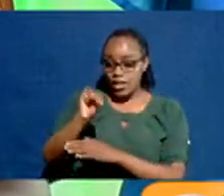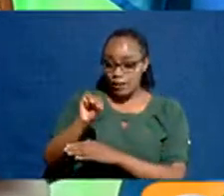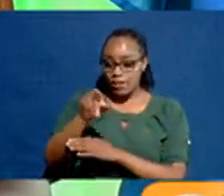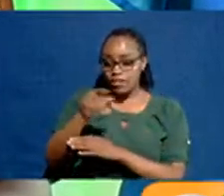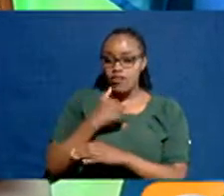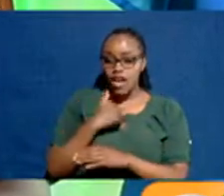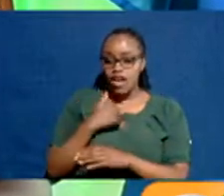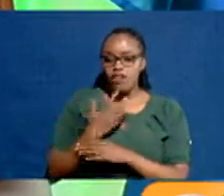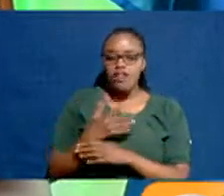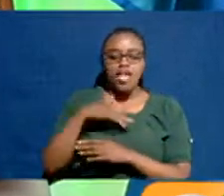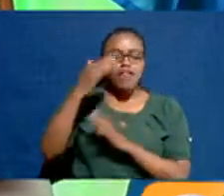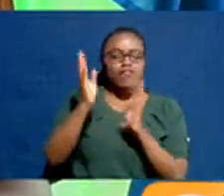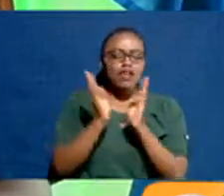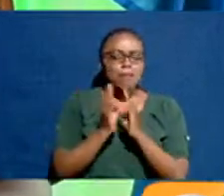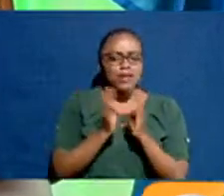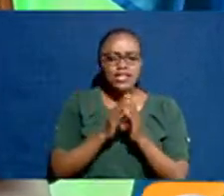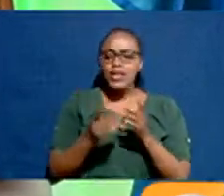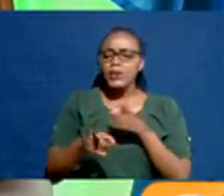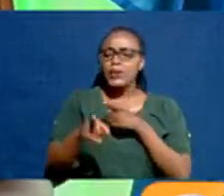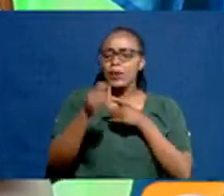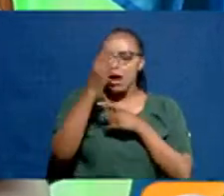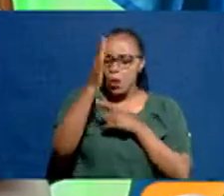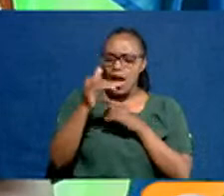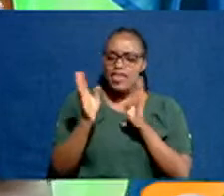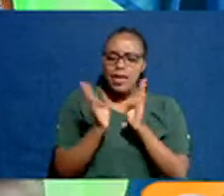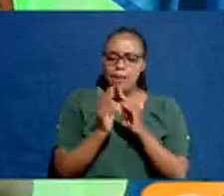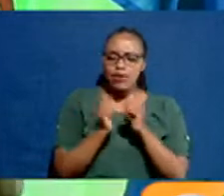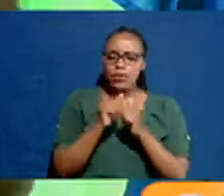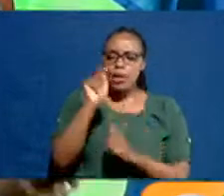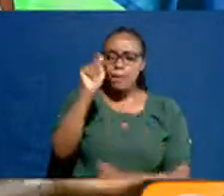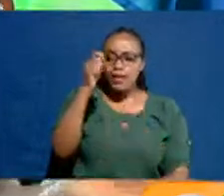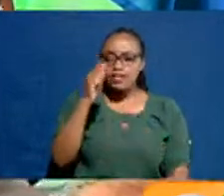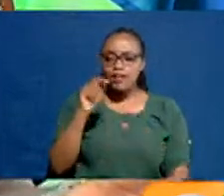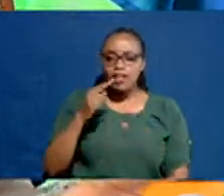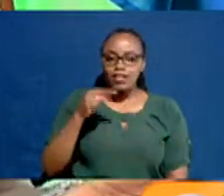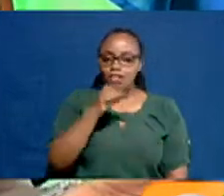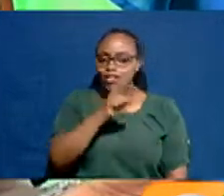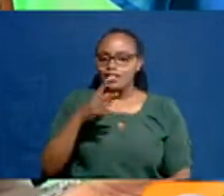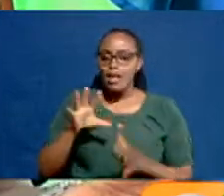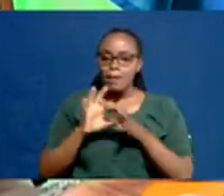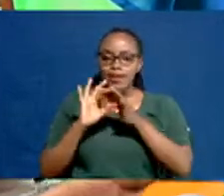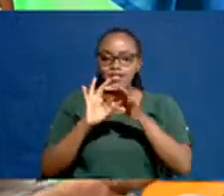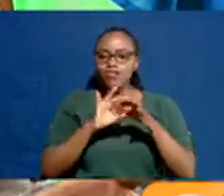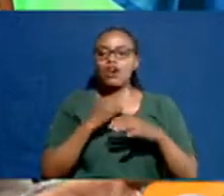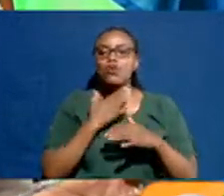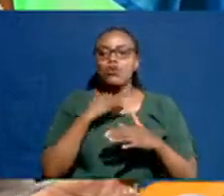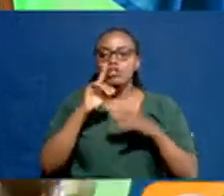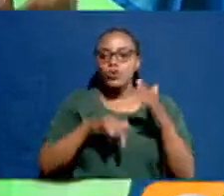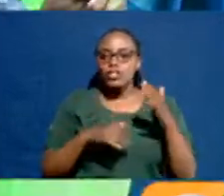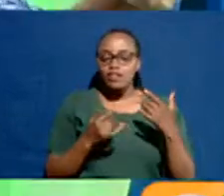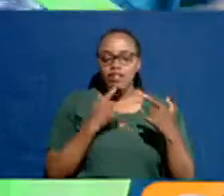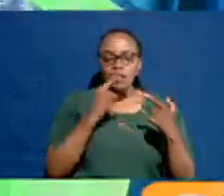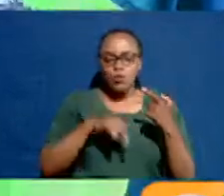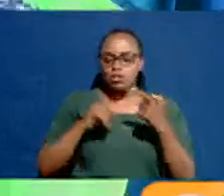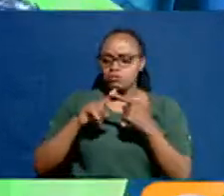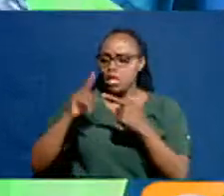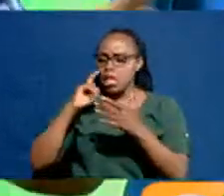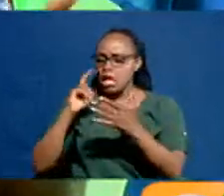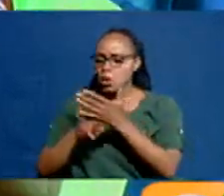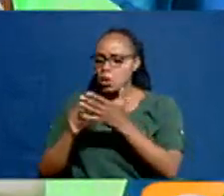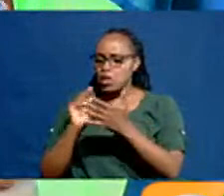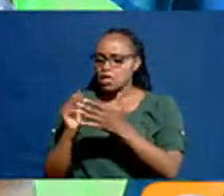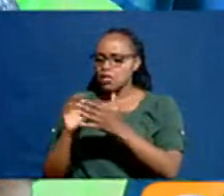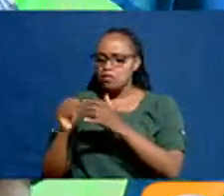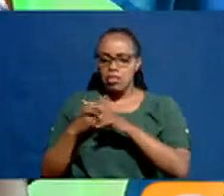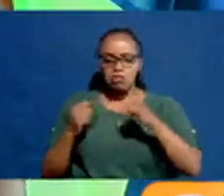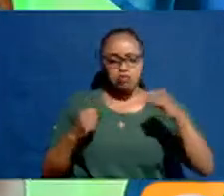fighting them in every meeting for going to engage with the president. What do these people from Azimio want from us? One, they say they don't recognize us. On